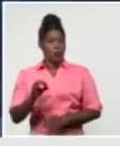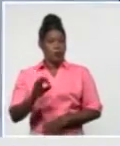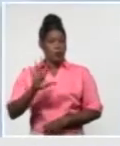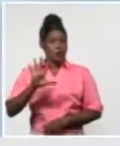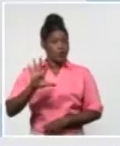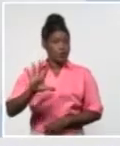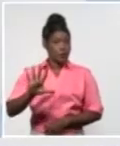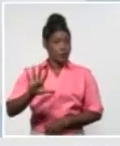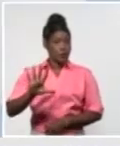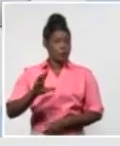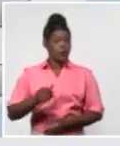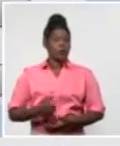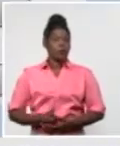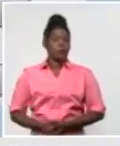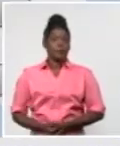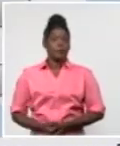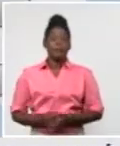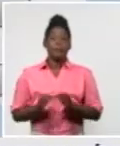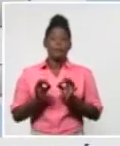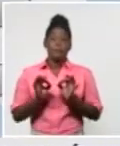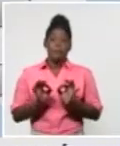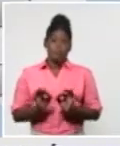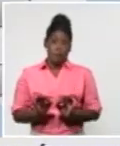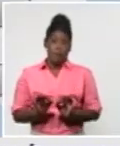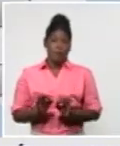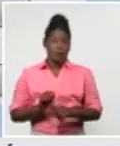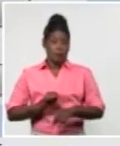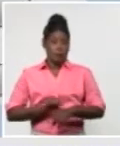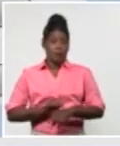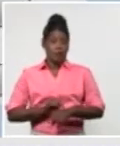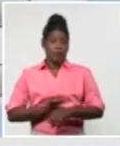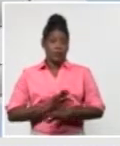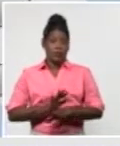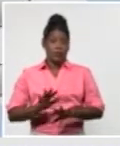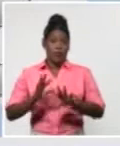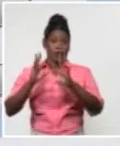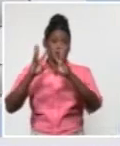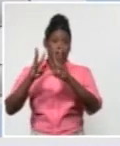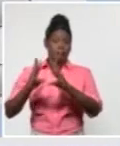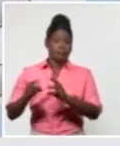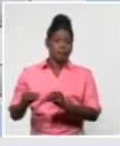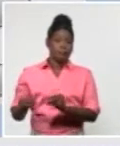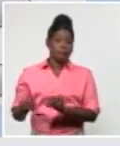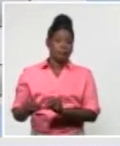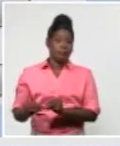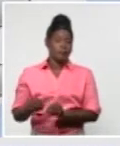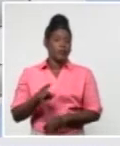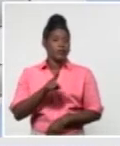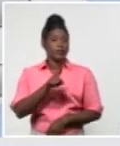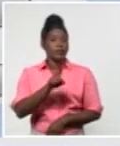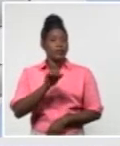for COVID-19 in our country. Thus, Cuba accumulates